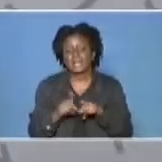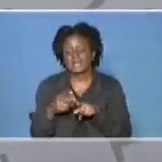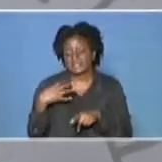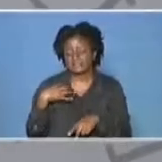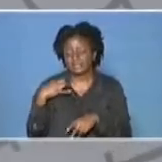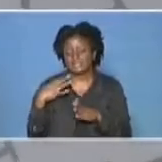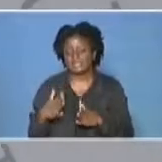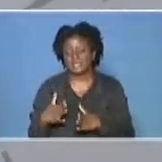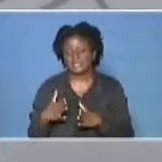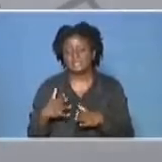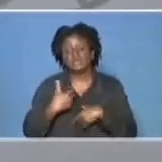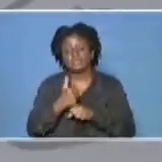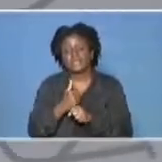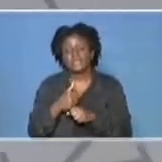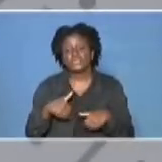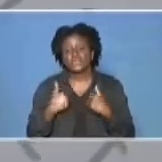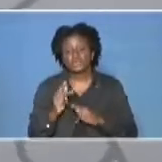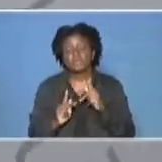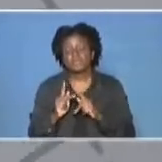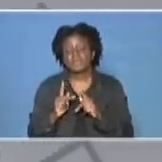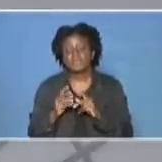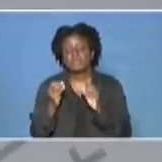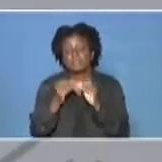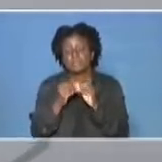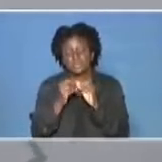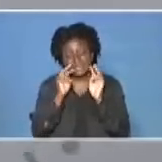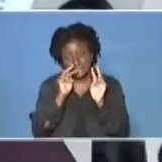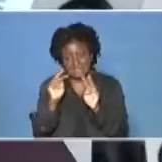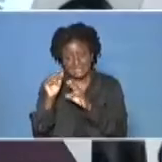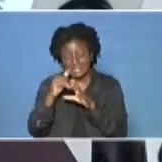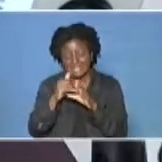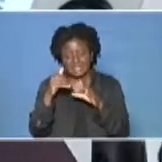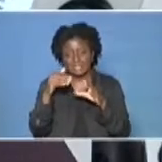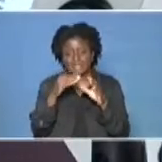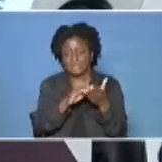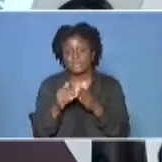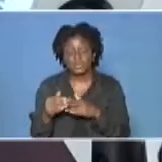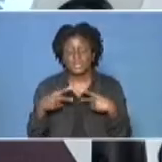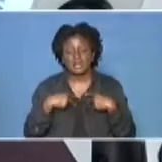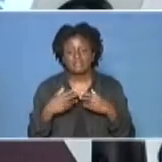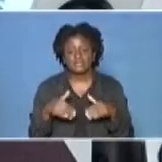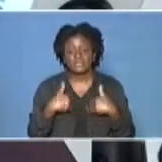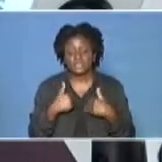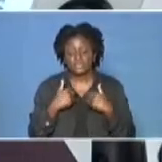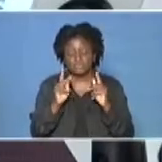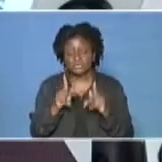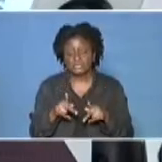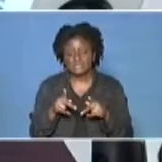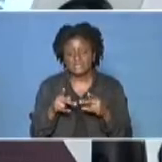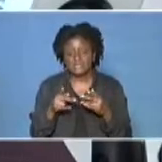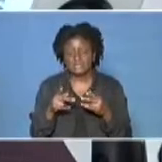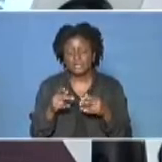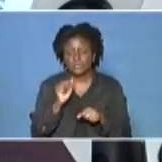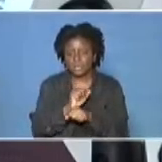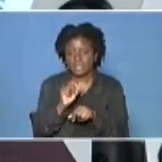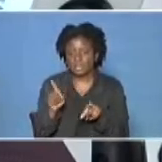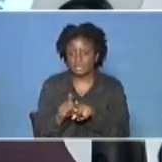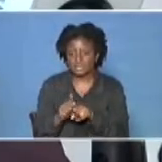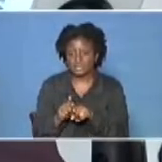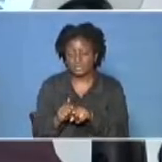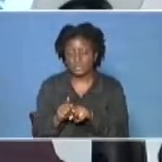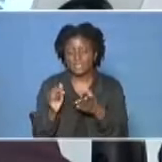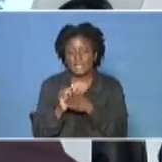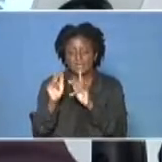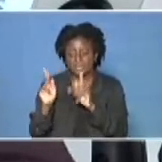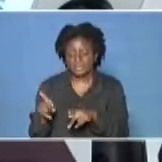the communities. We've got a youth officer involved now, and that person is going to be hitting the ground running as well to be sure that we can get